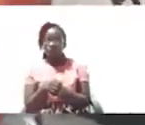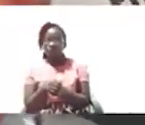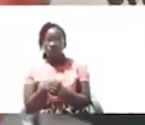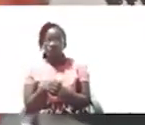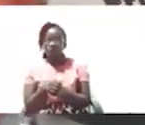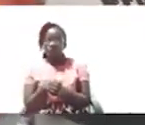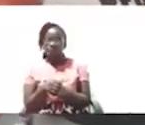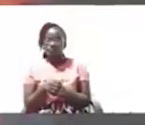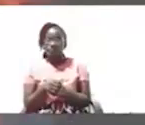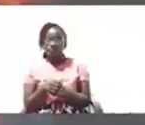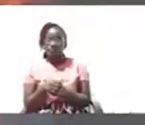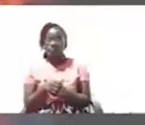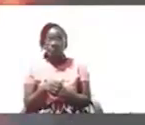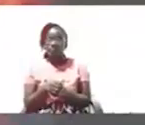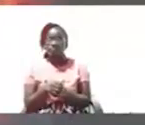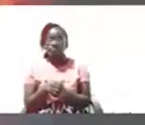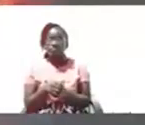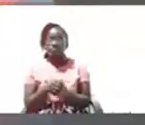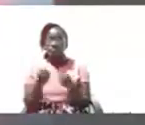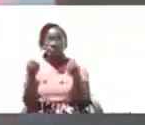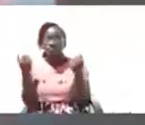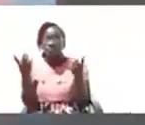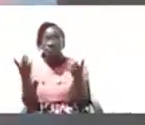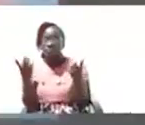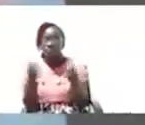Well, sorry. He arose.